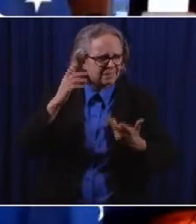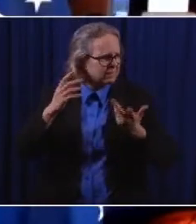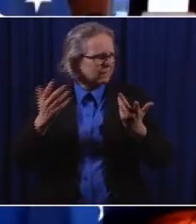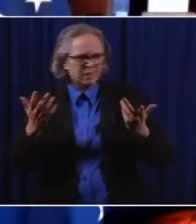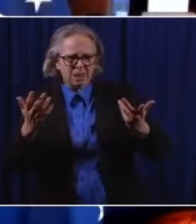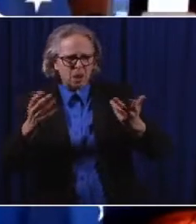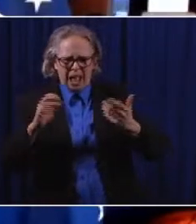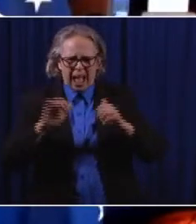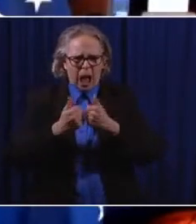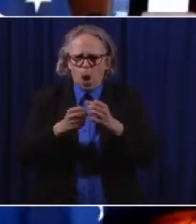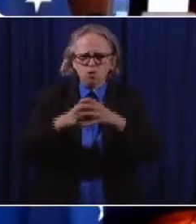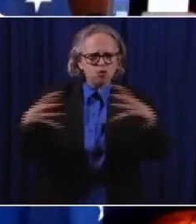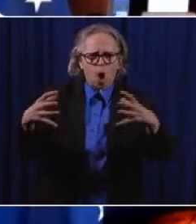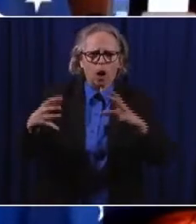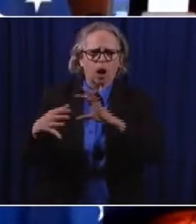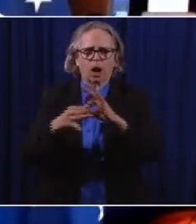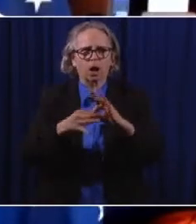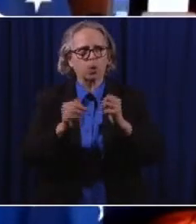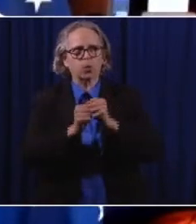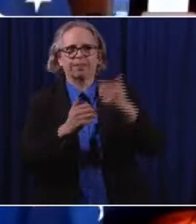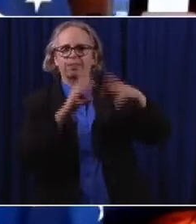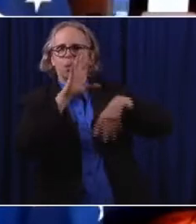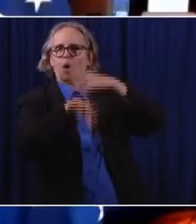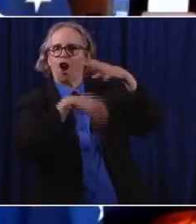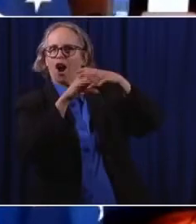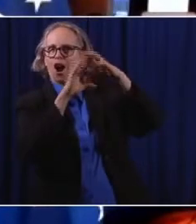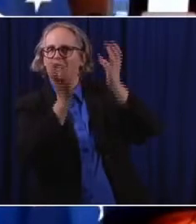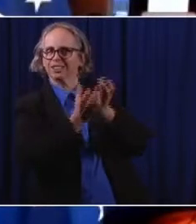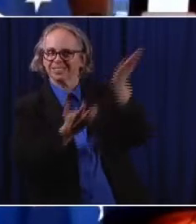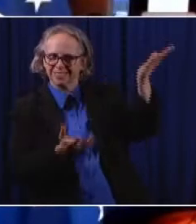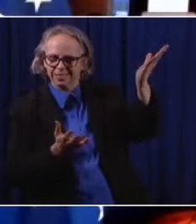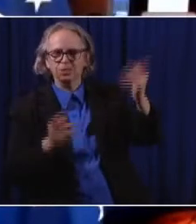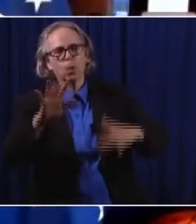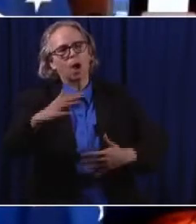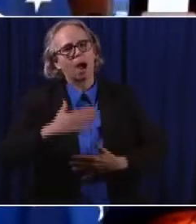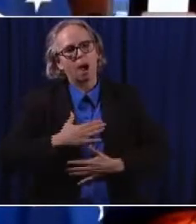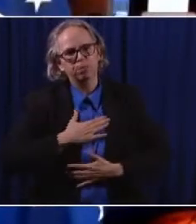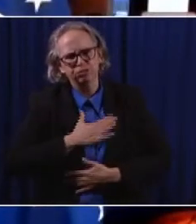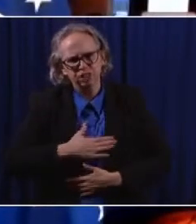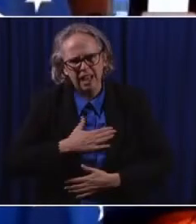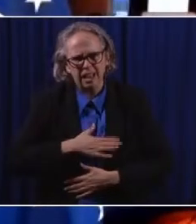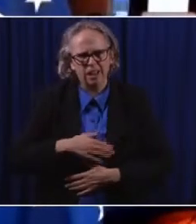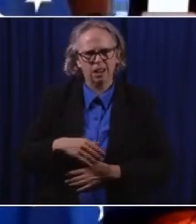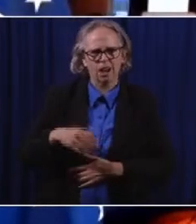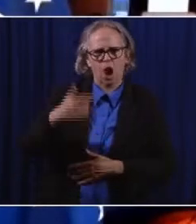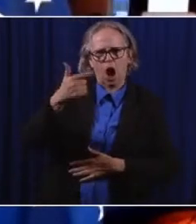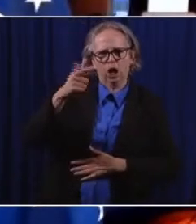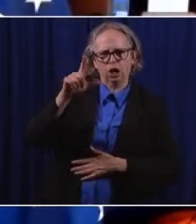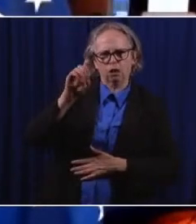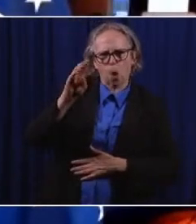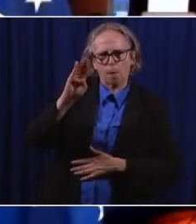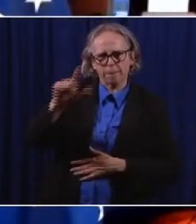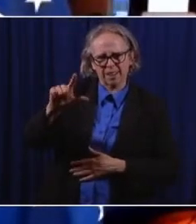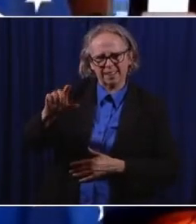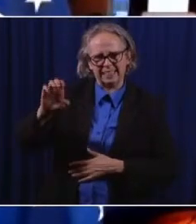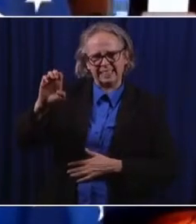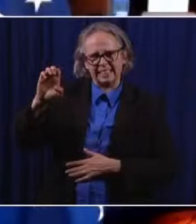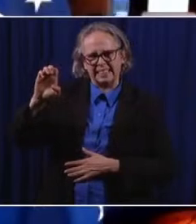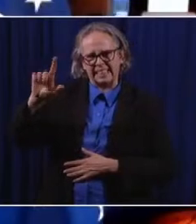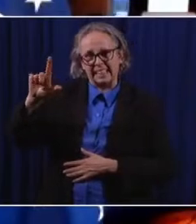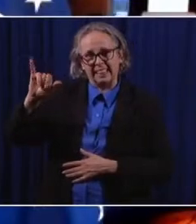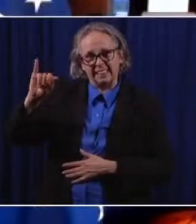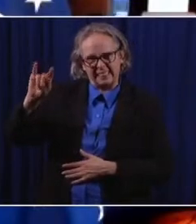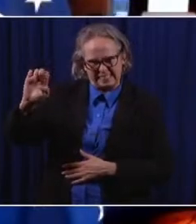we appreciate that the Global Elite Program and the partnership, the